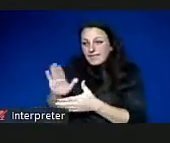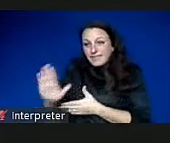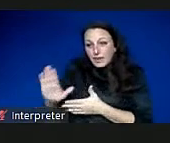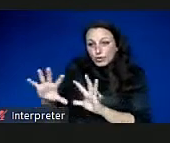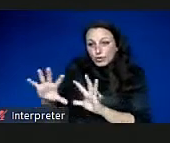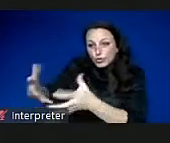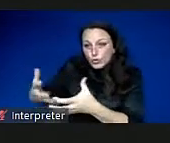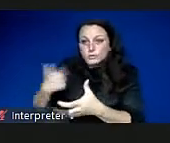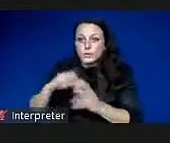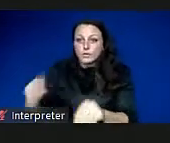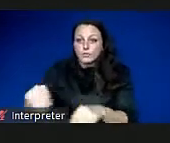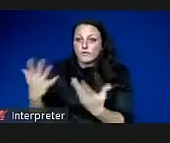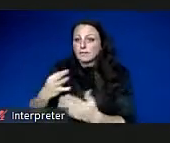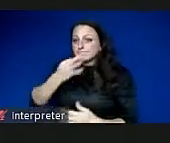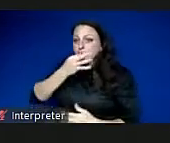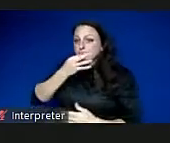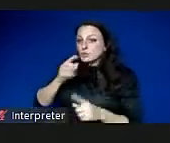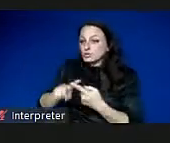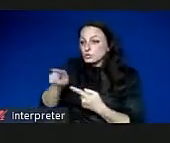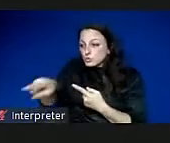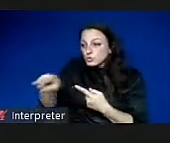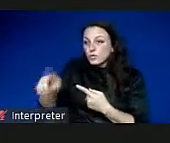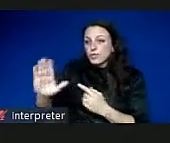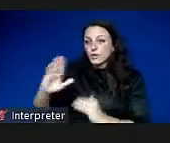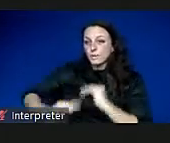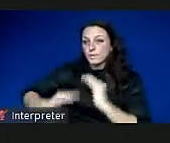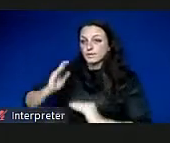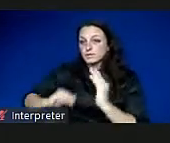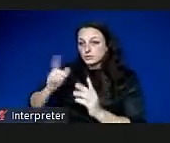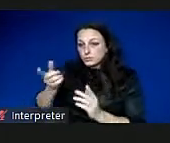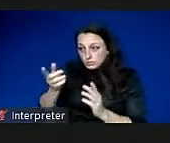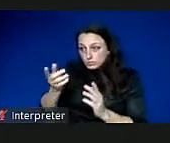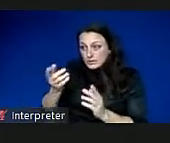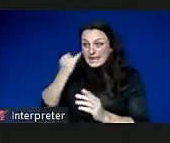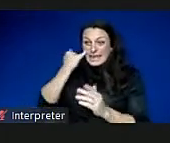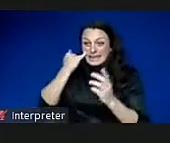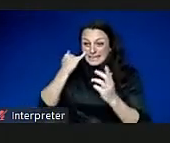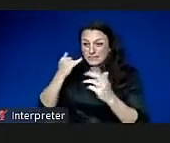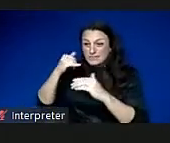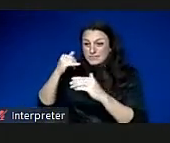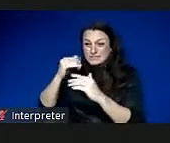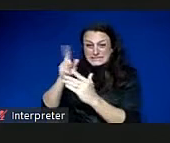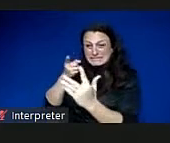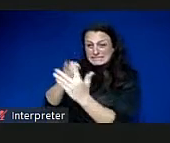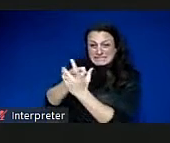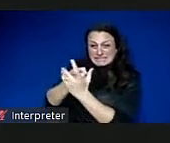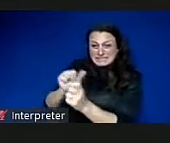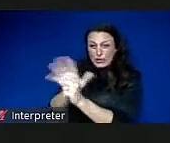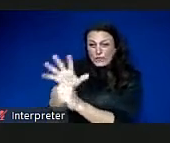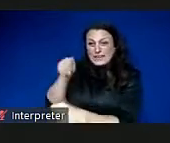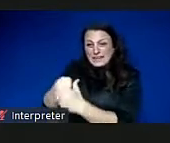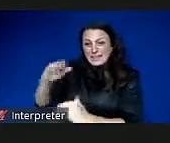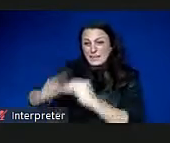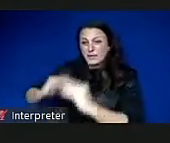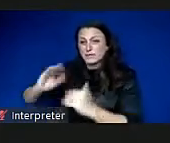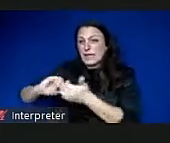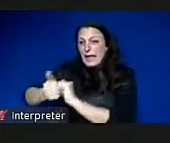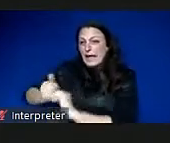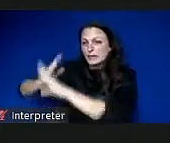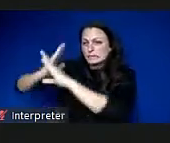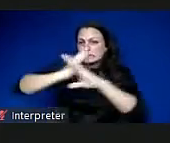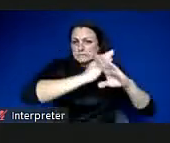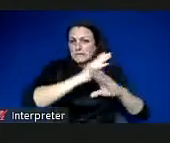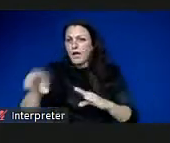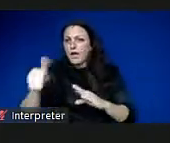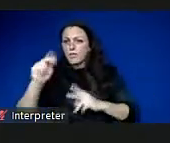those providers on how to prevent the spread once it got into that residential care setting. We also did a lot of work on situational